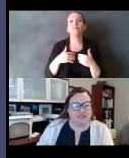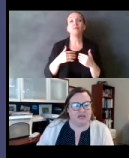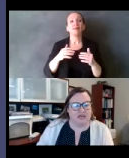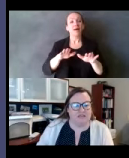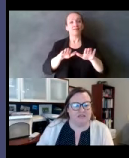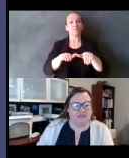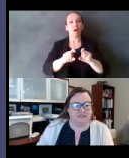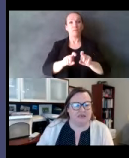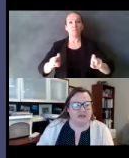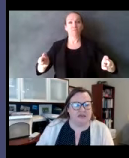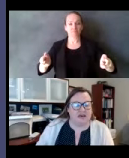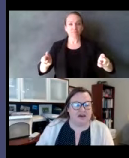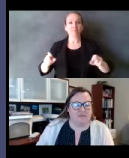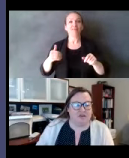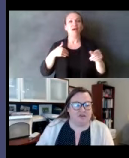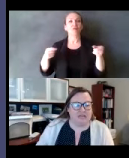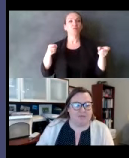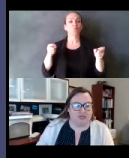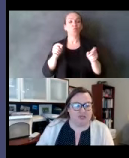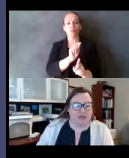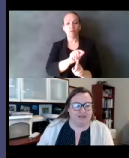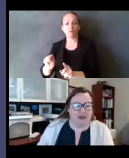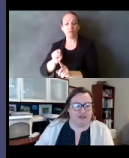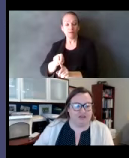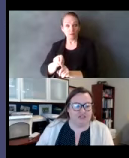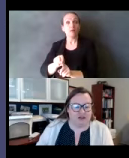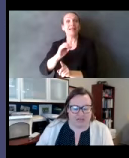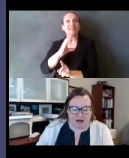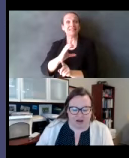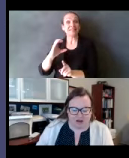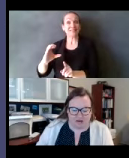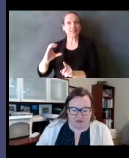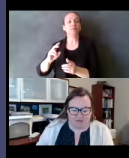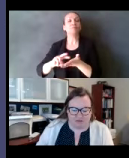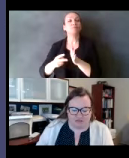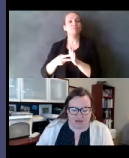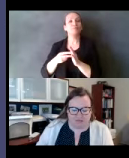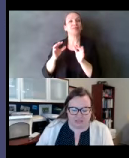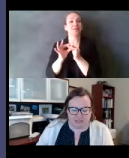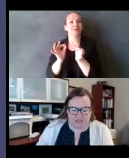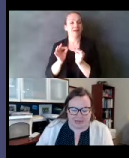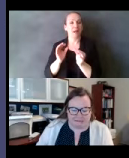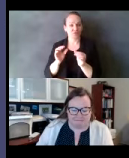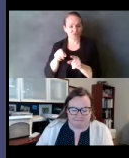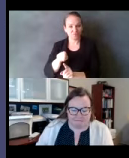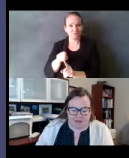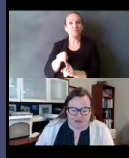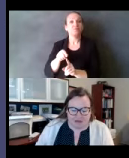you'll see a CC closed captioning button there, and you can turn that on. We have closed captions